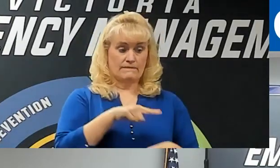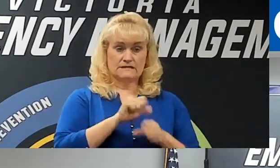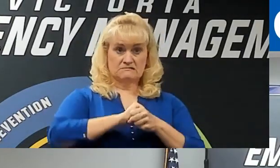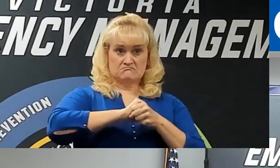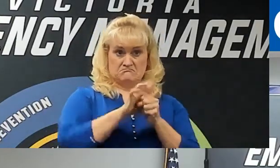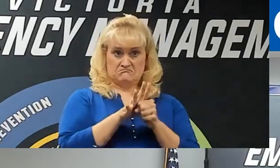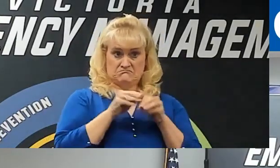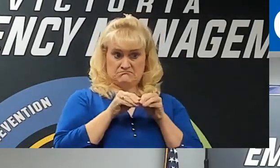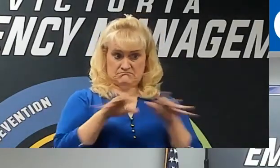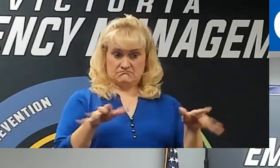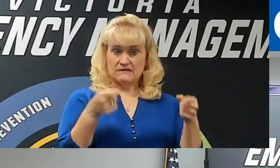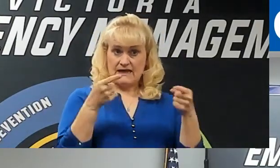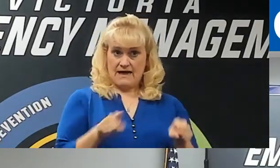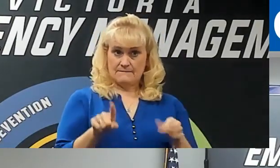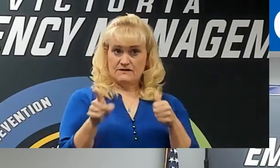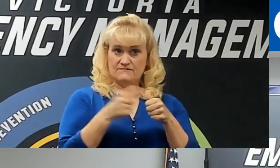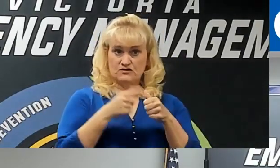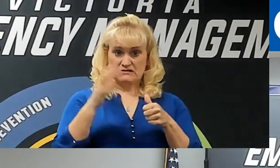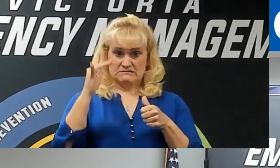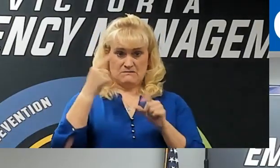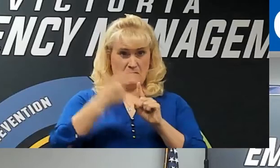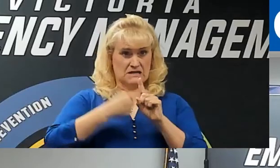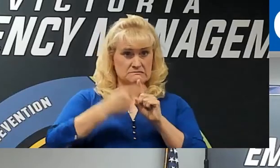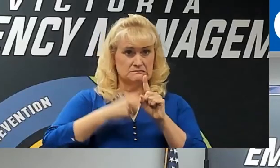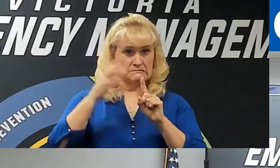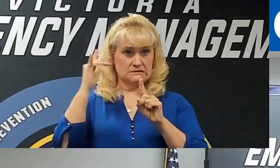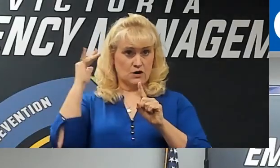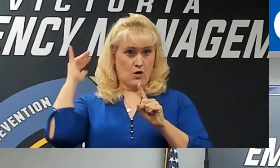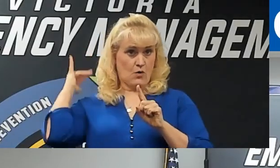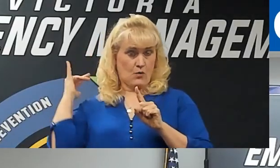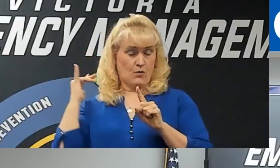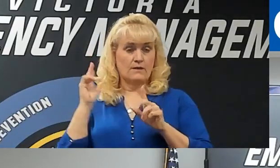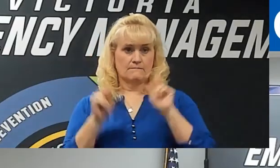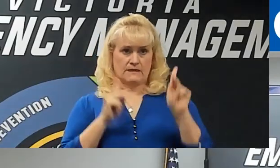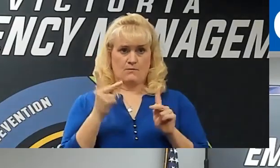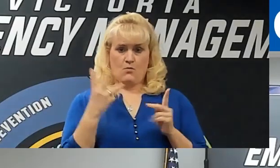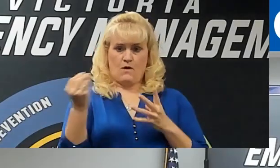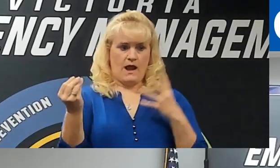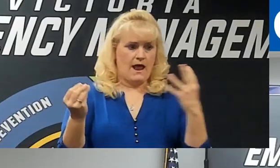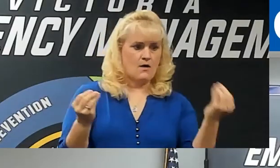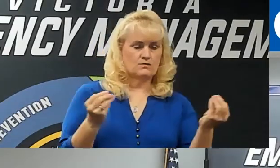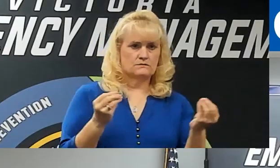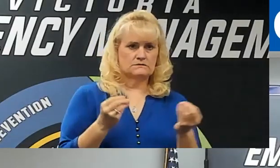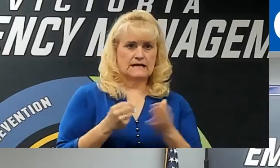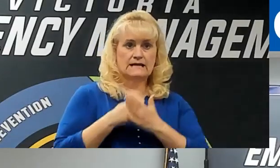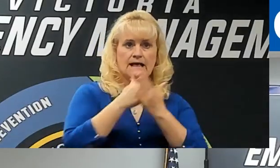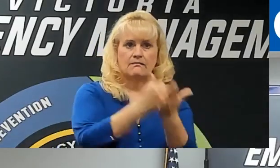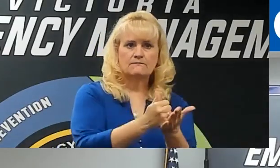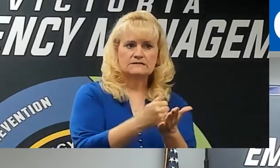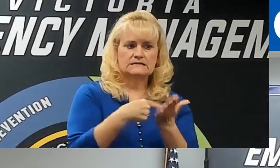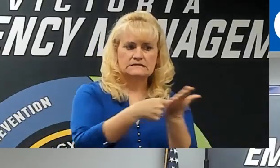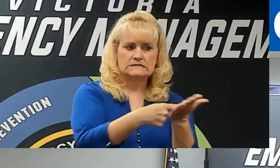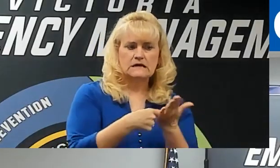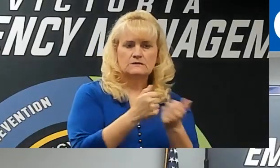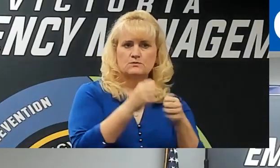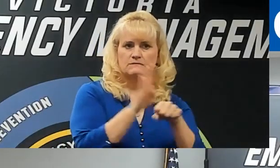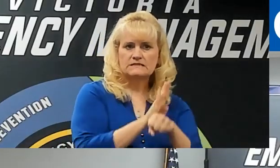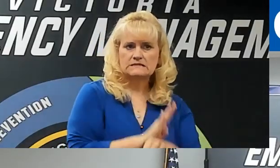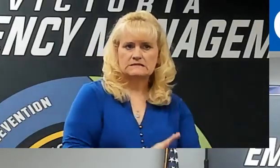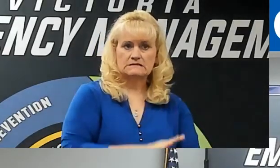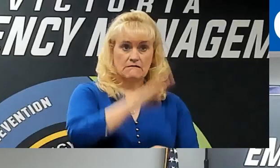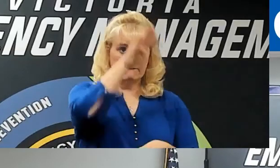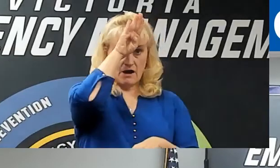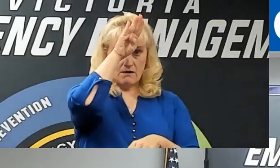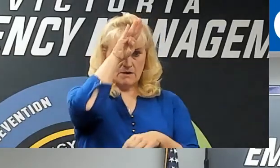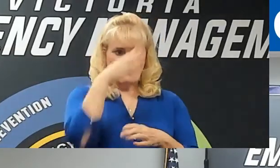at 25%. Our fire department, who controls occupancies inside the city, went to these